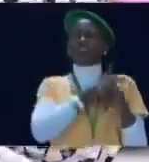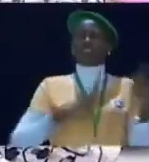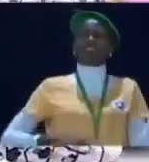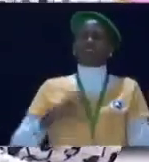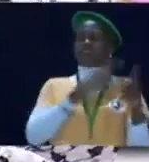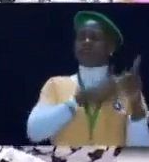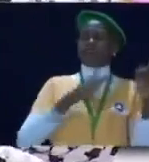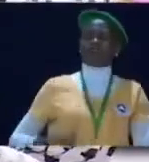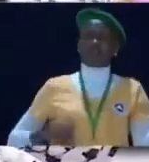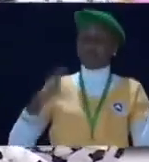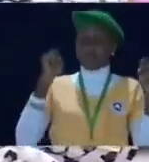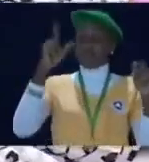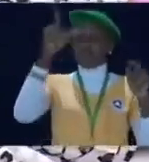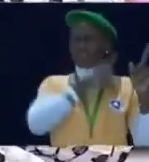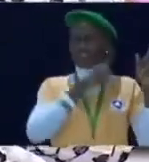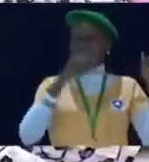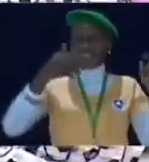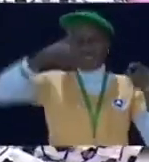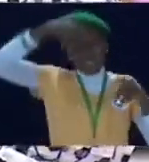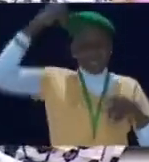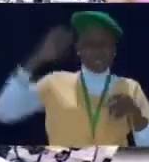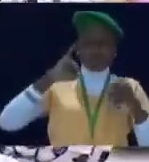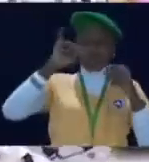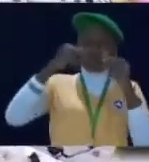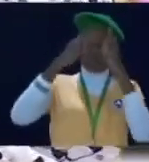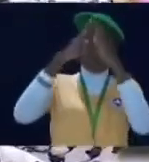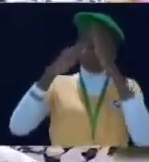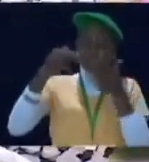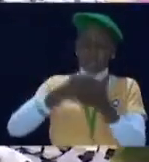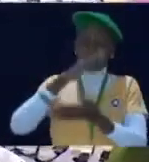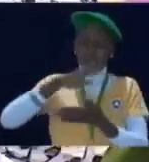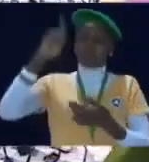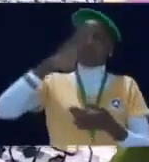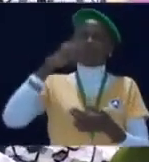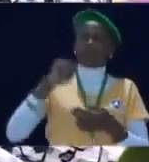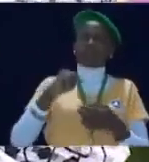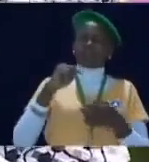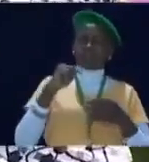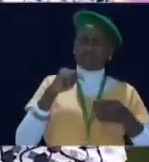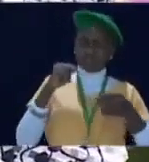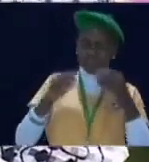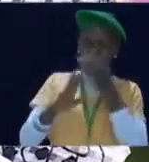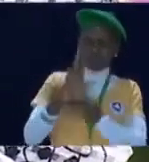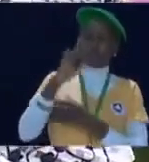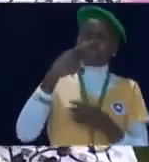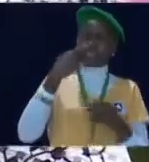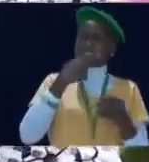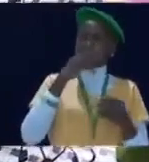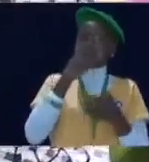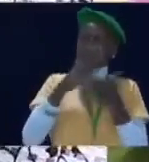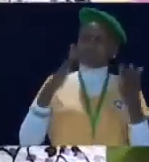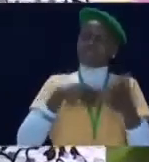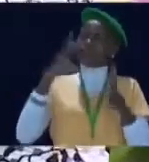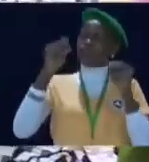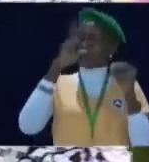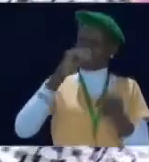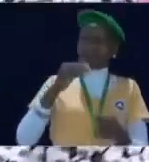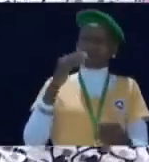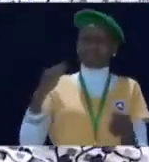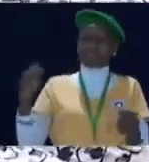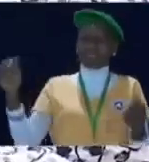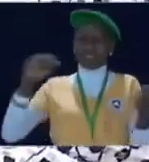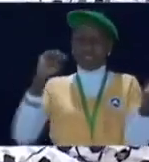of Kings, you are the Lion of and the Lamb, you are the God who says a thing and no man alters his